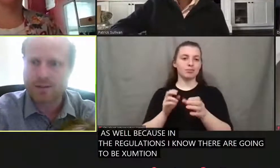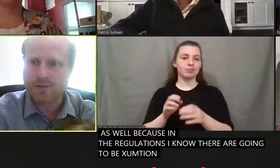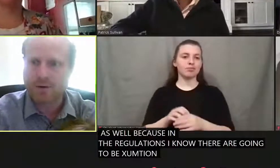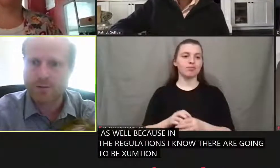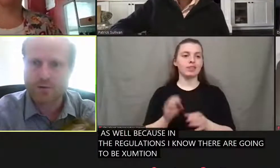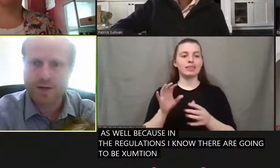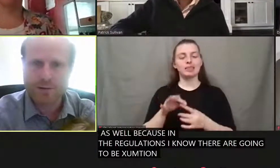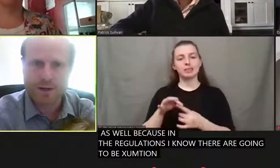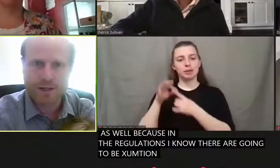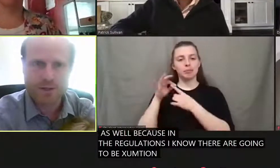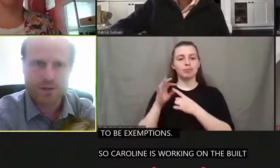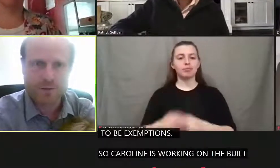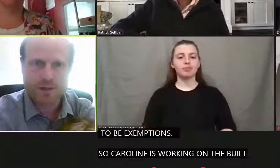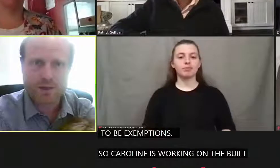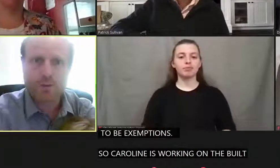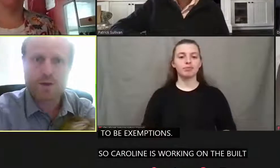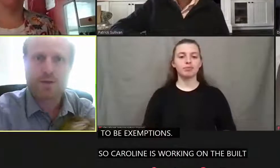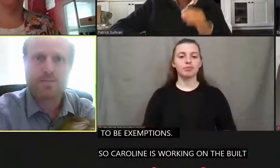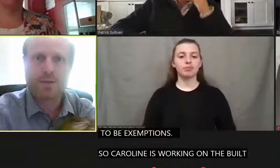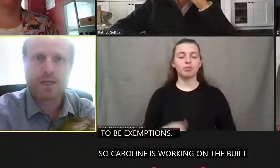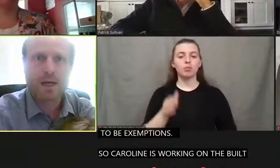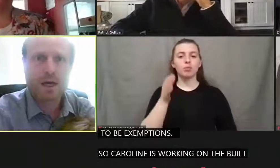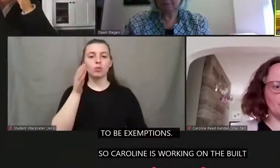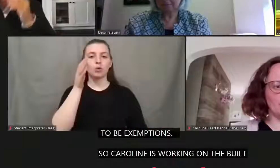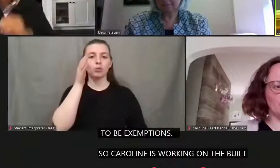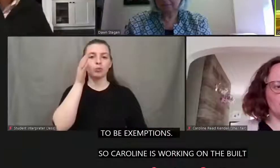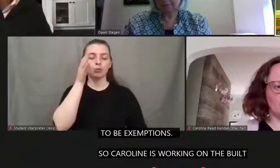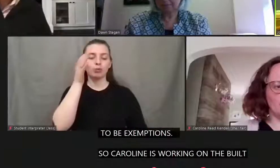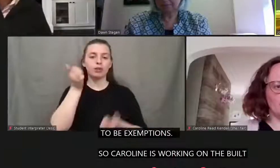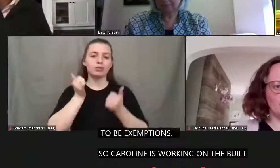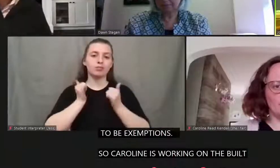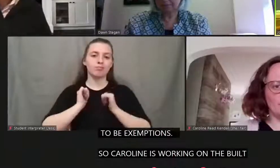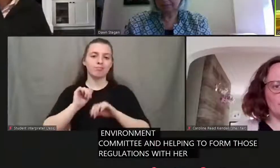and helping to form those regulations with her committee.